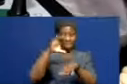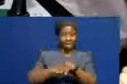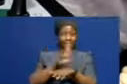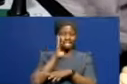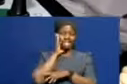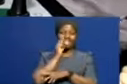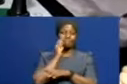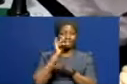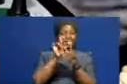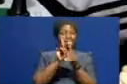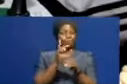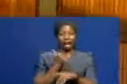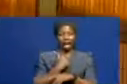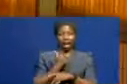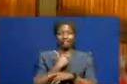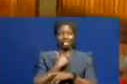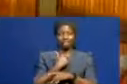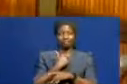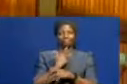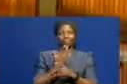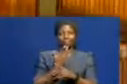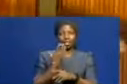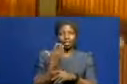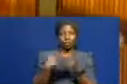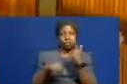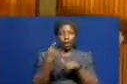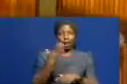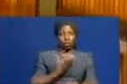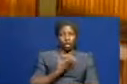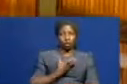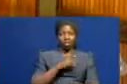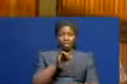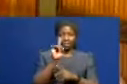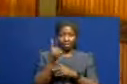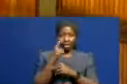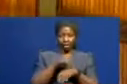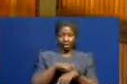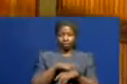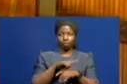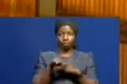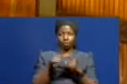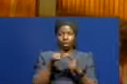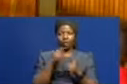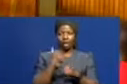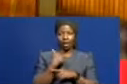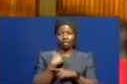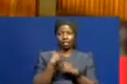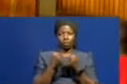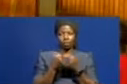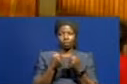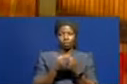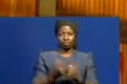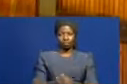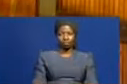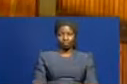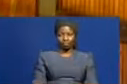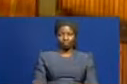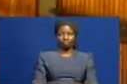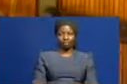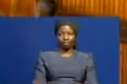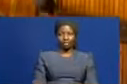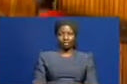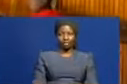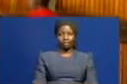also having a podium finish. This is the first time we are having this tournament, because many times the deaf have